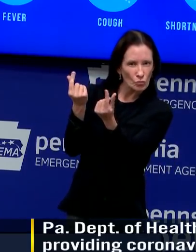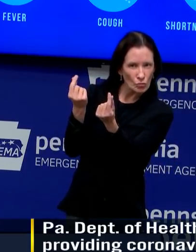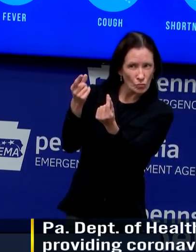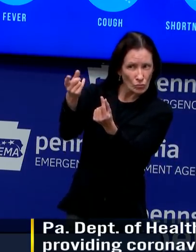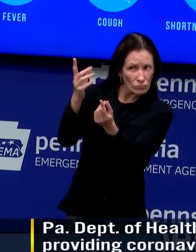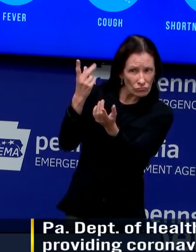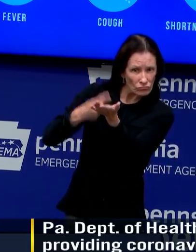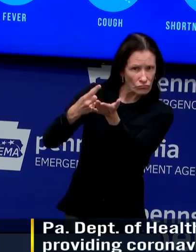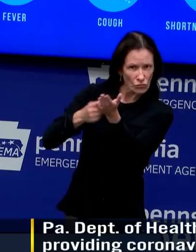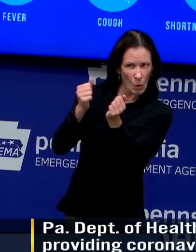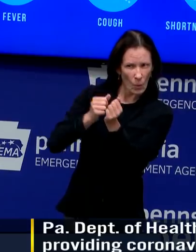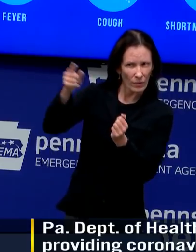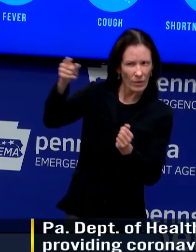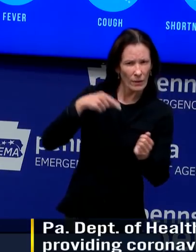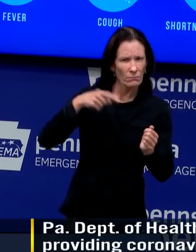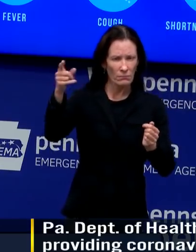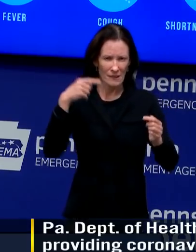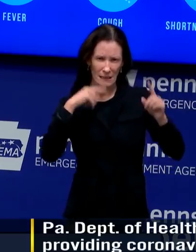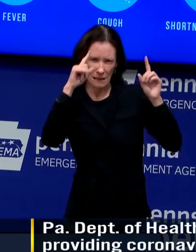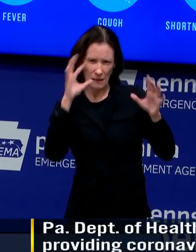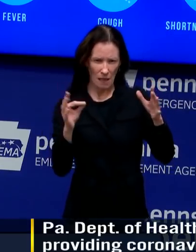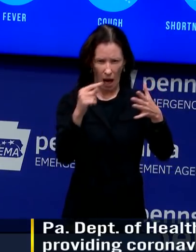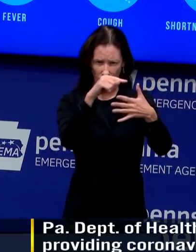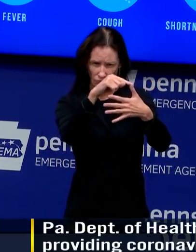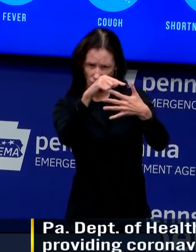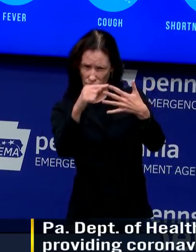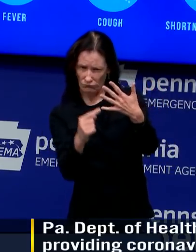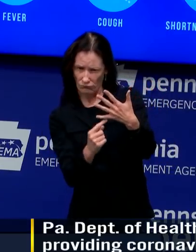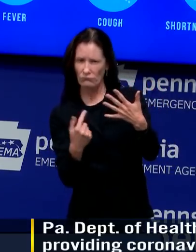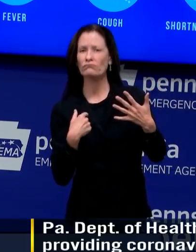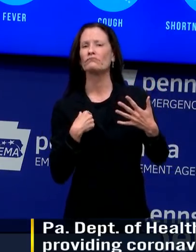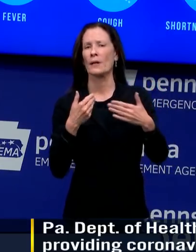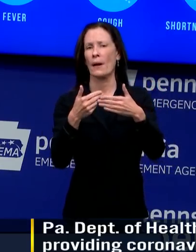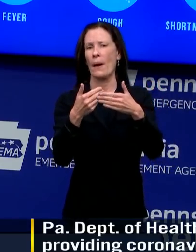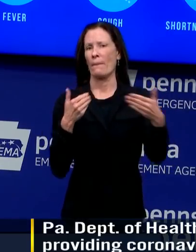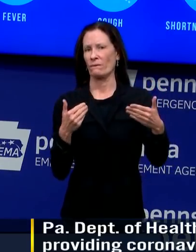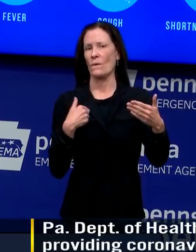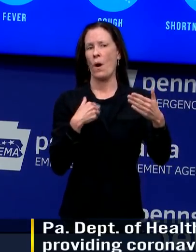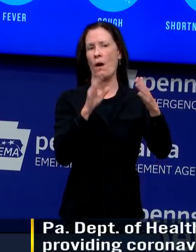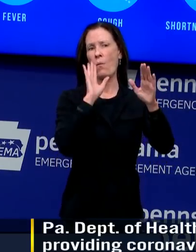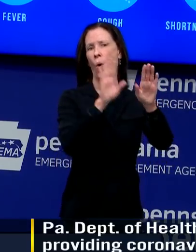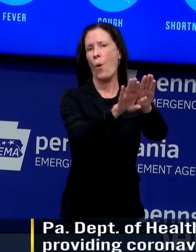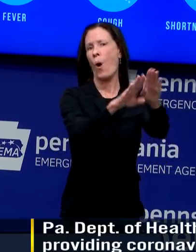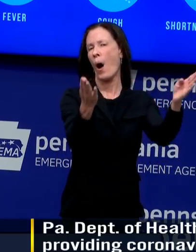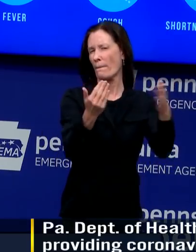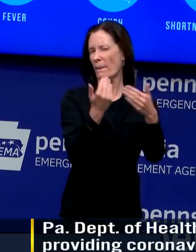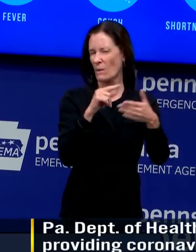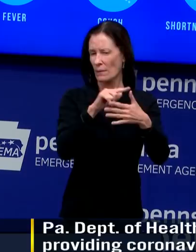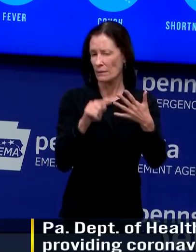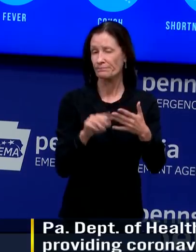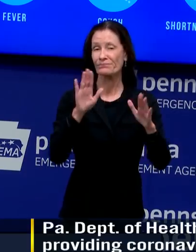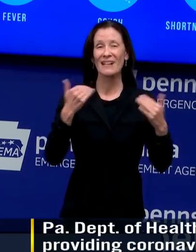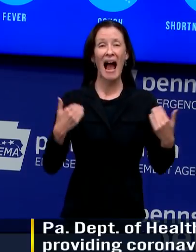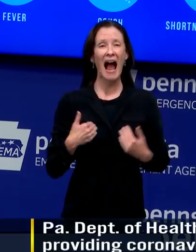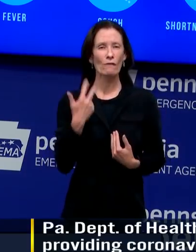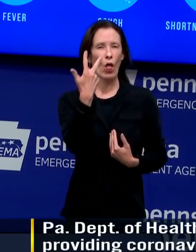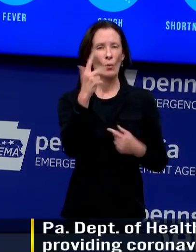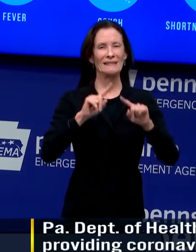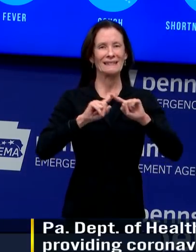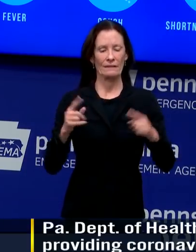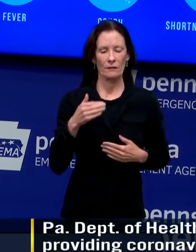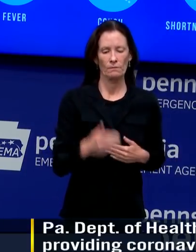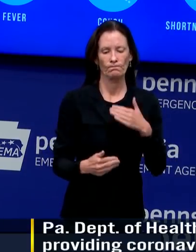We're currently, obviously, in the red phase statewide with only life-sustaining businesses operating and Pennsylvanians staying at